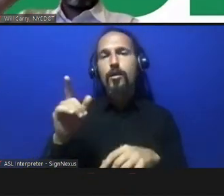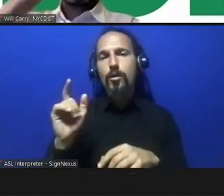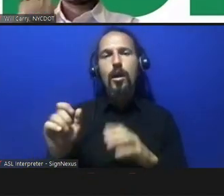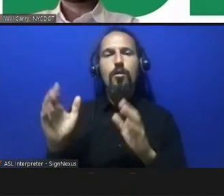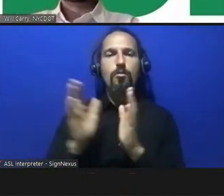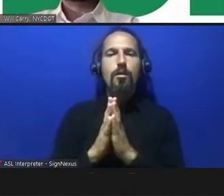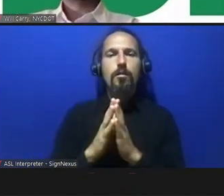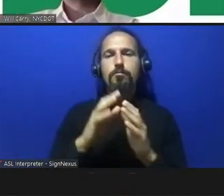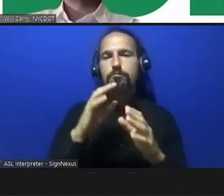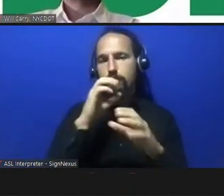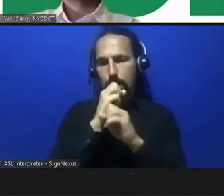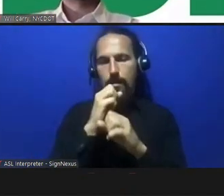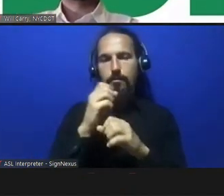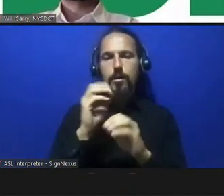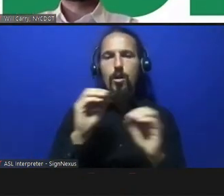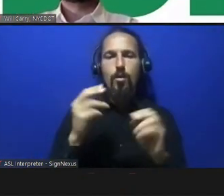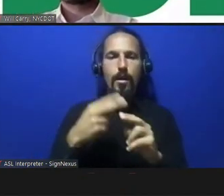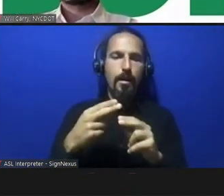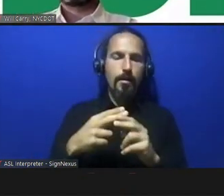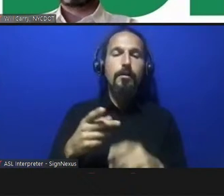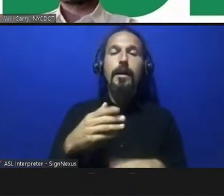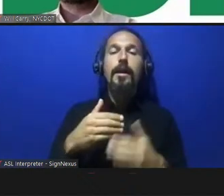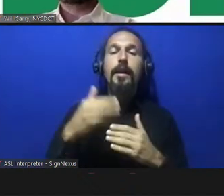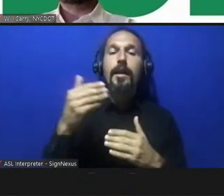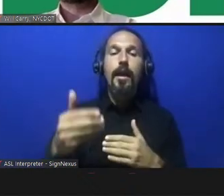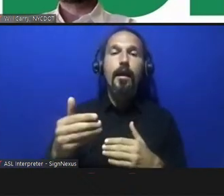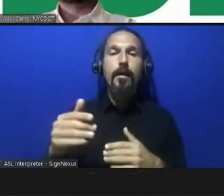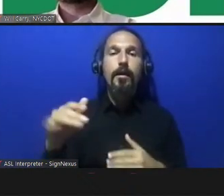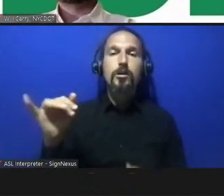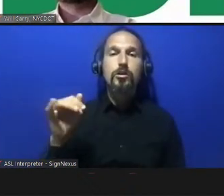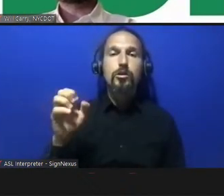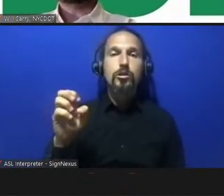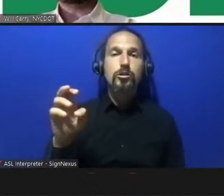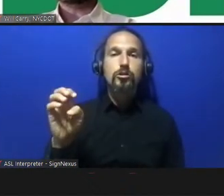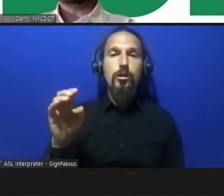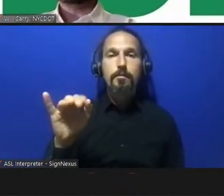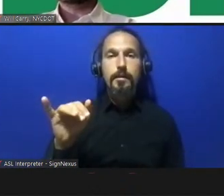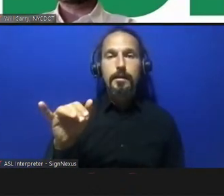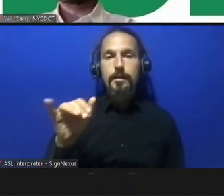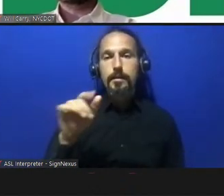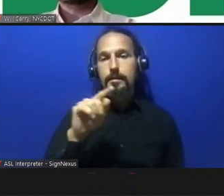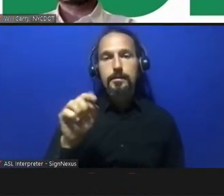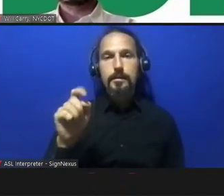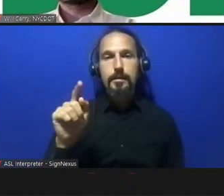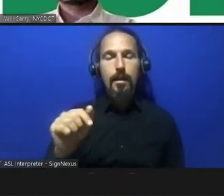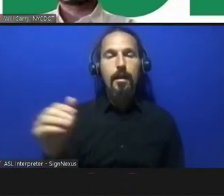anonymously our next speaker is jeremy zeta followed by alpha ba